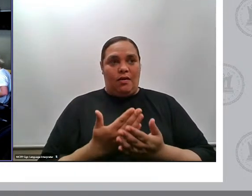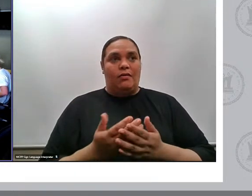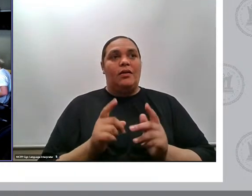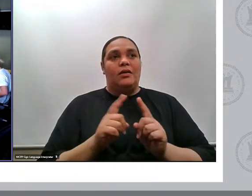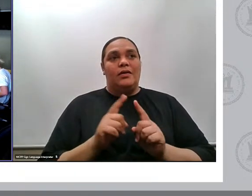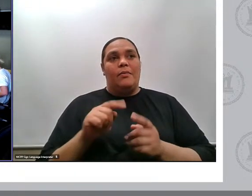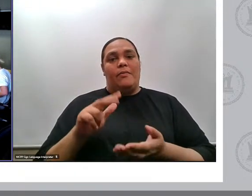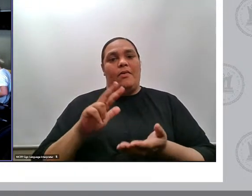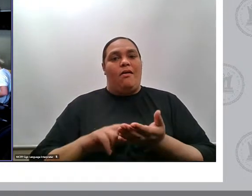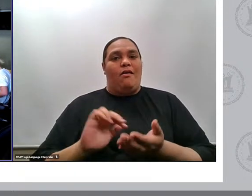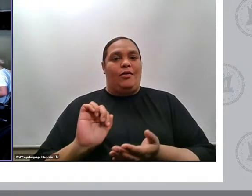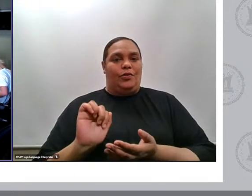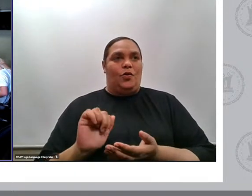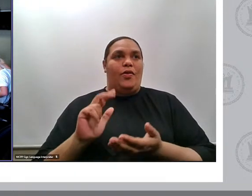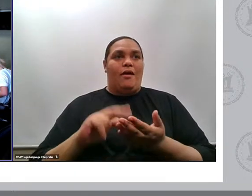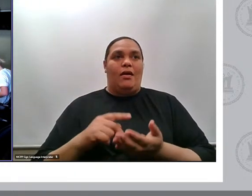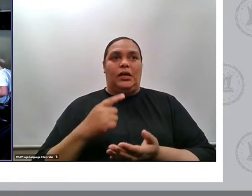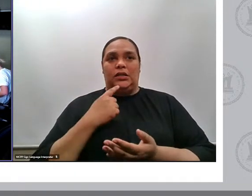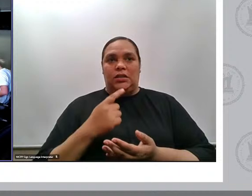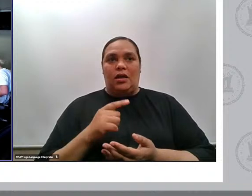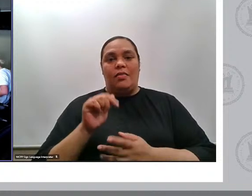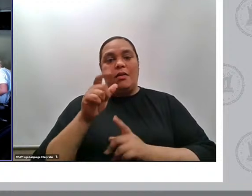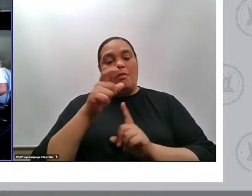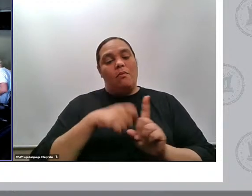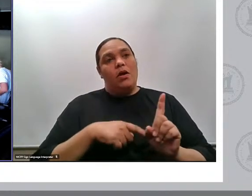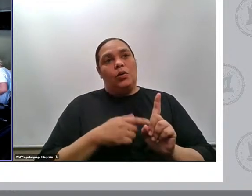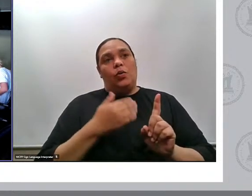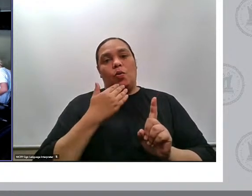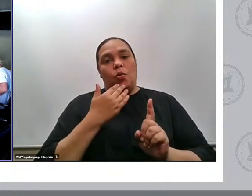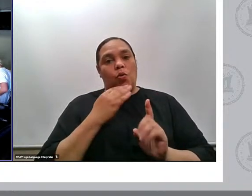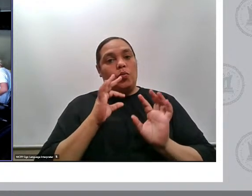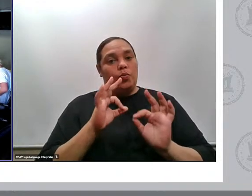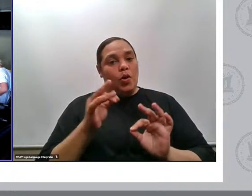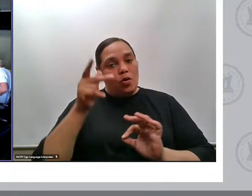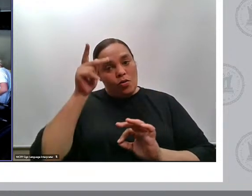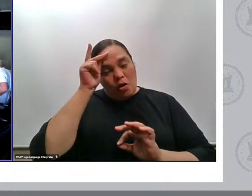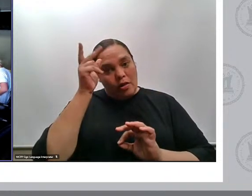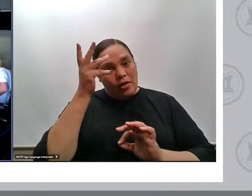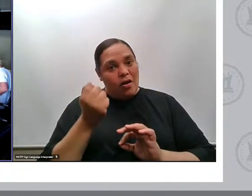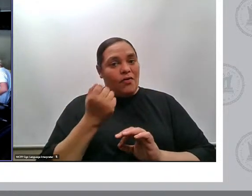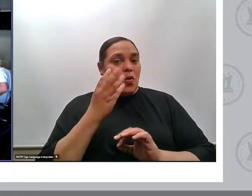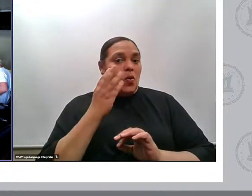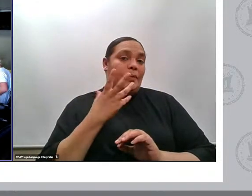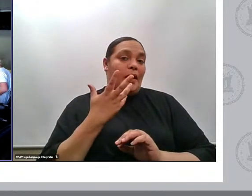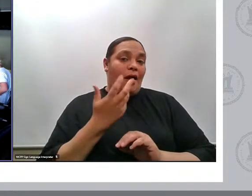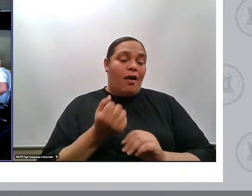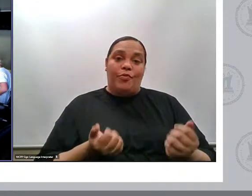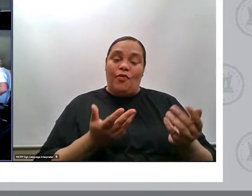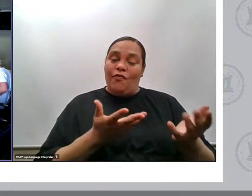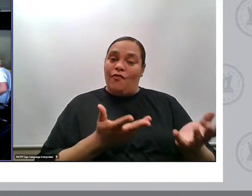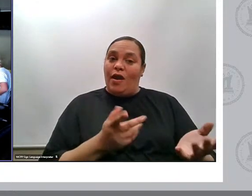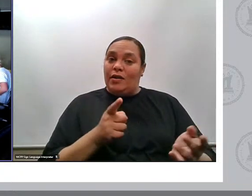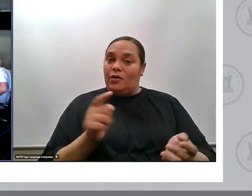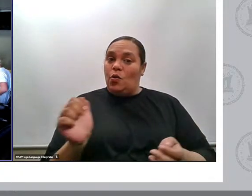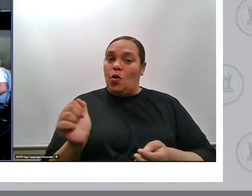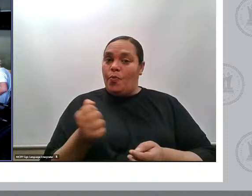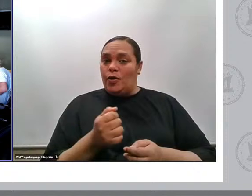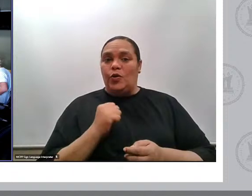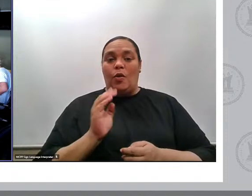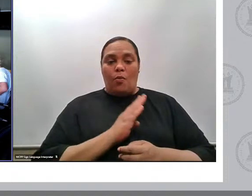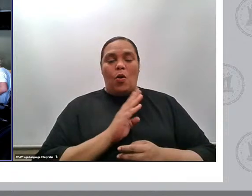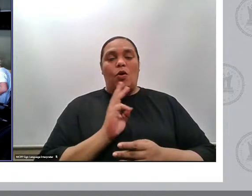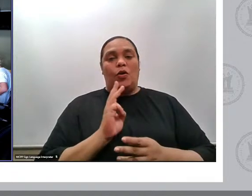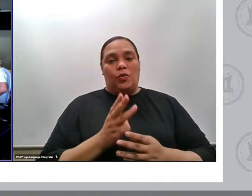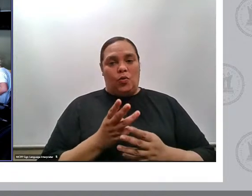of the act says that eligible persons who have appropriate knowledge or experience, provided that appointments to the board shall be made